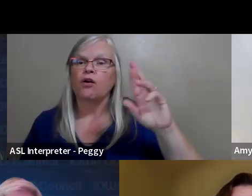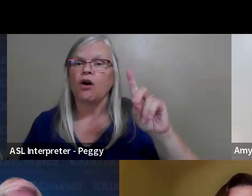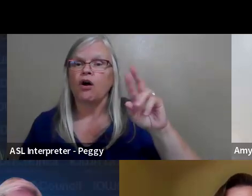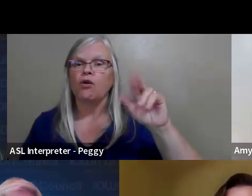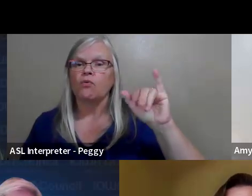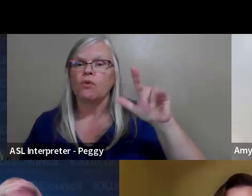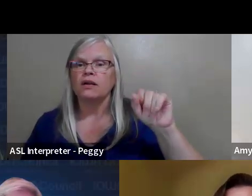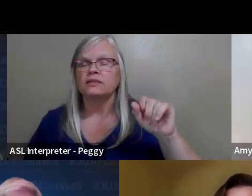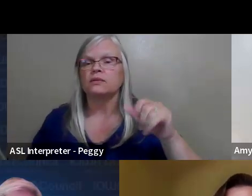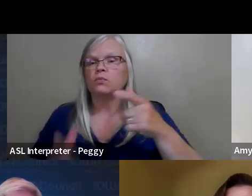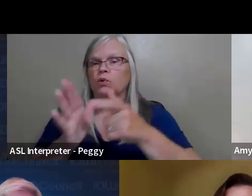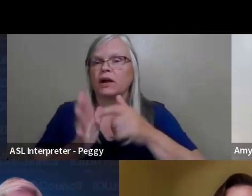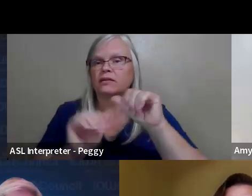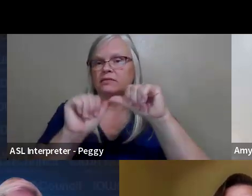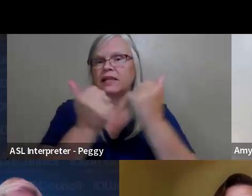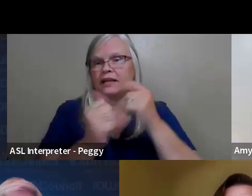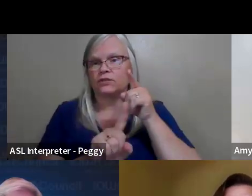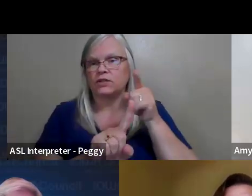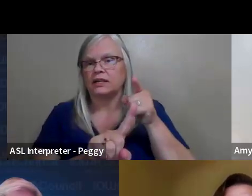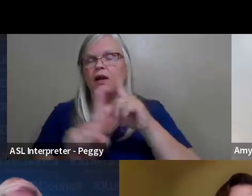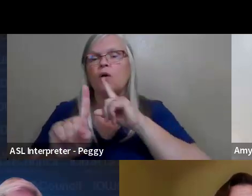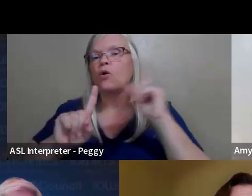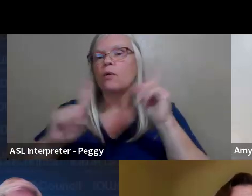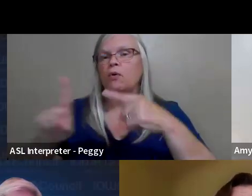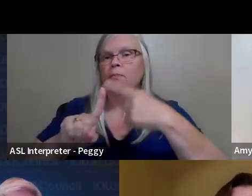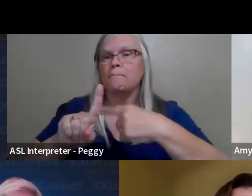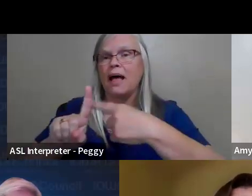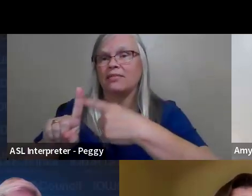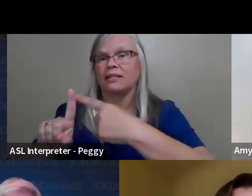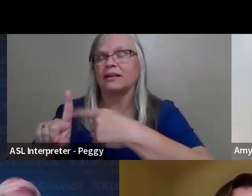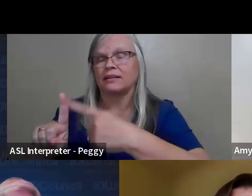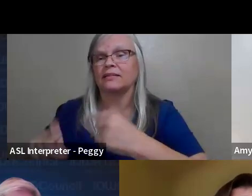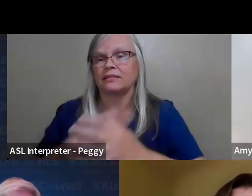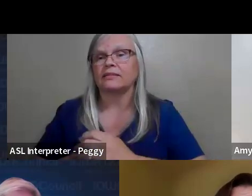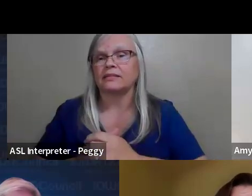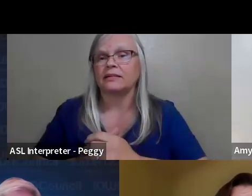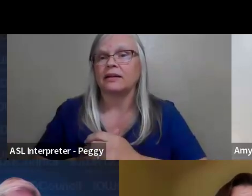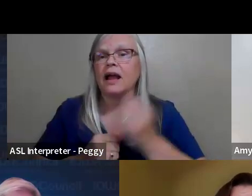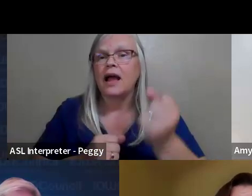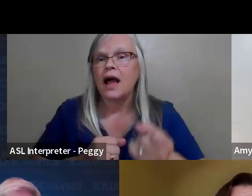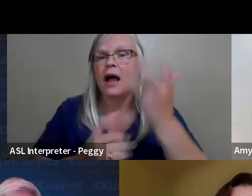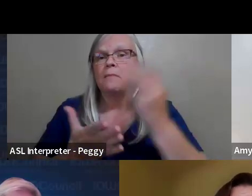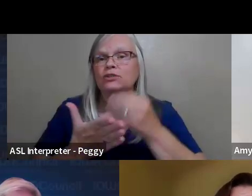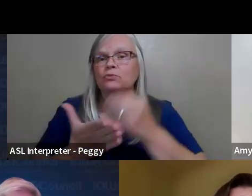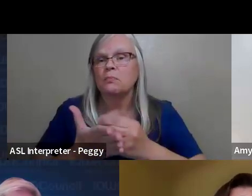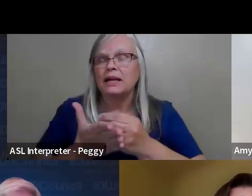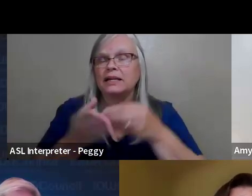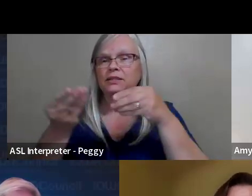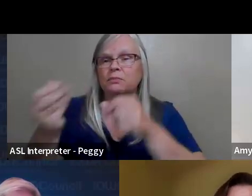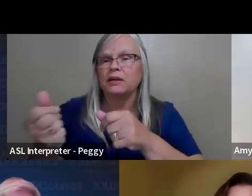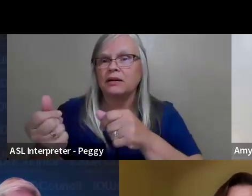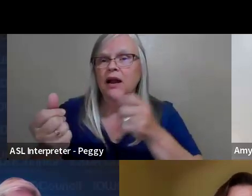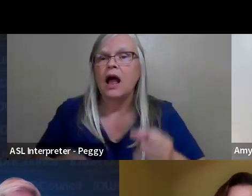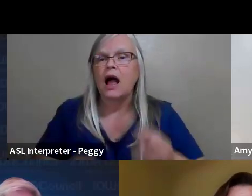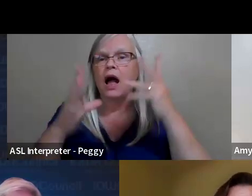the agency to report on a monthly basis how much money is going out, how